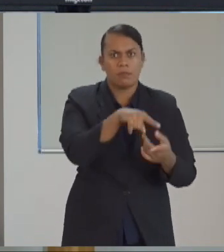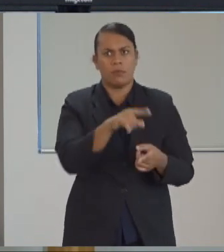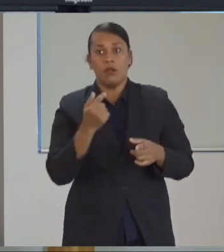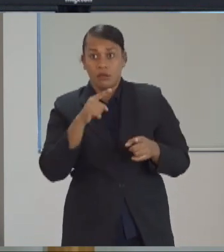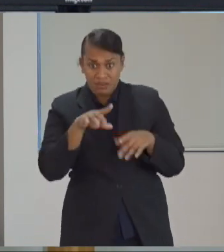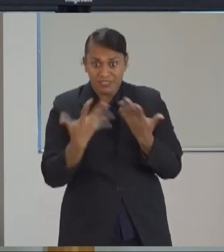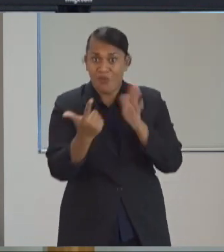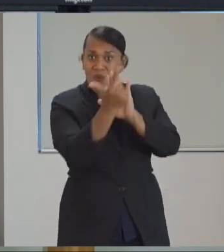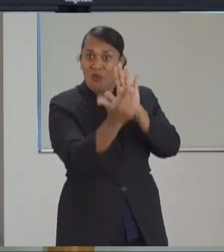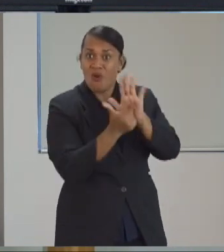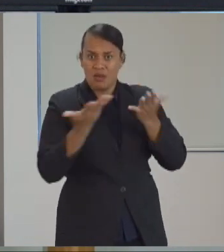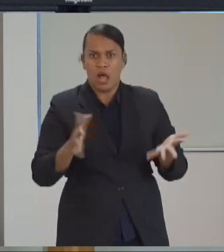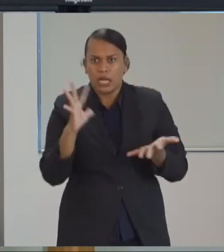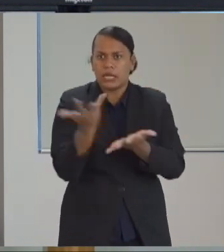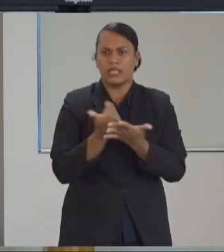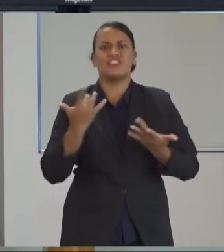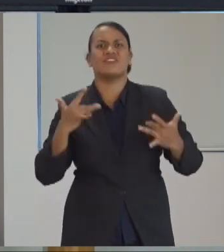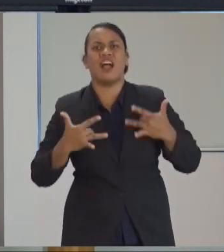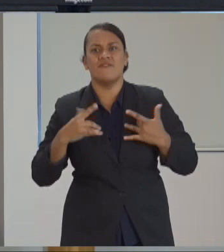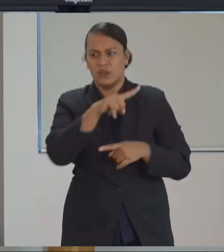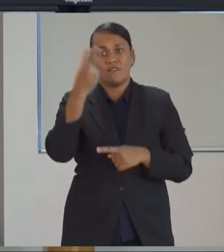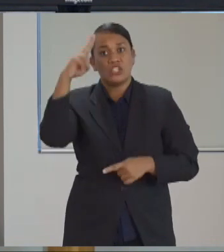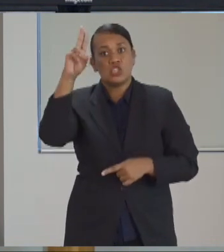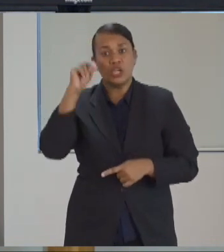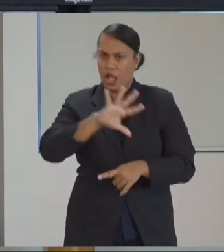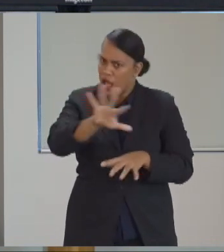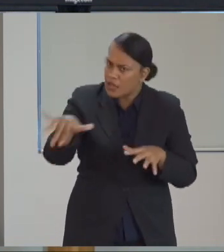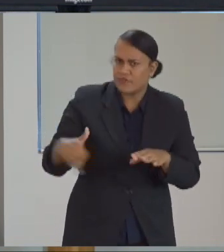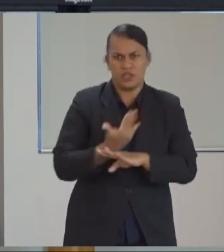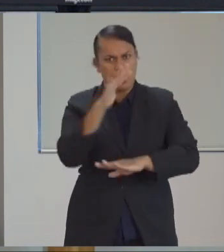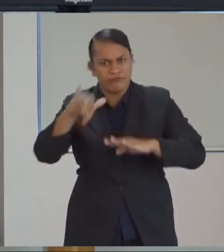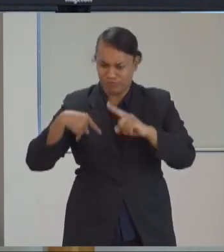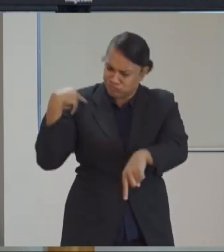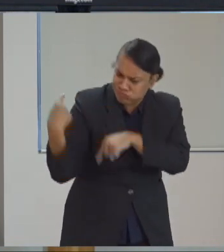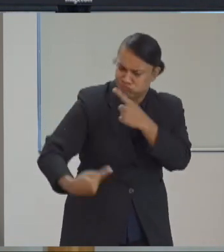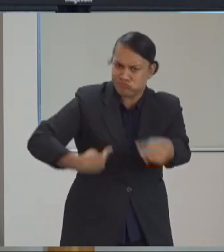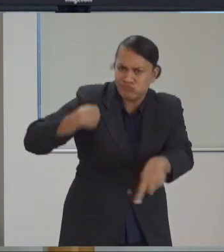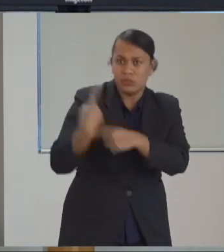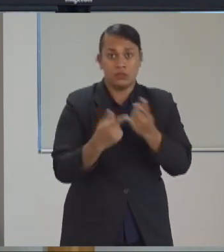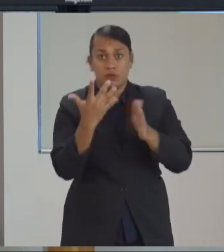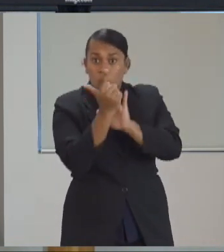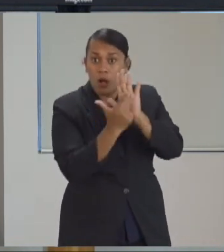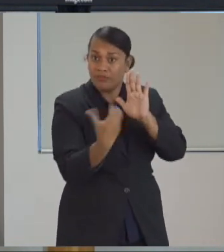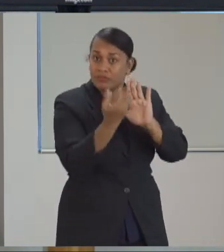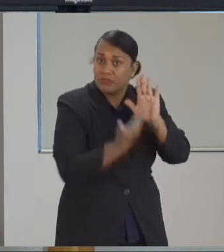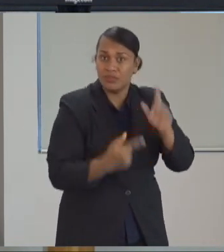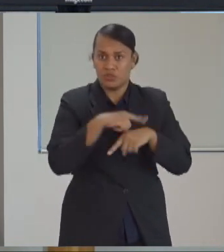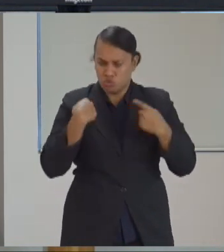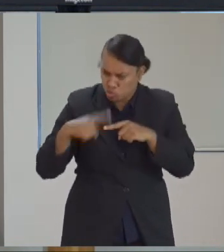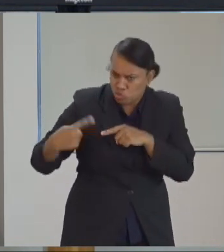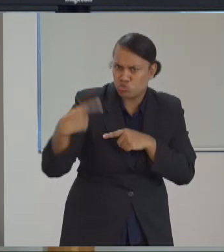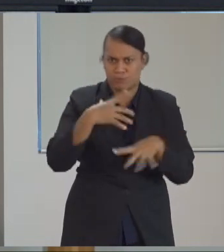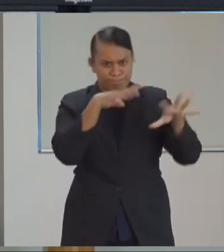lives, Fijian lives, every day. And those who violate these directives will continue to be arrested and